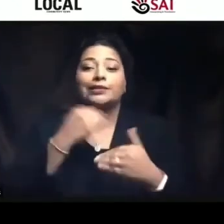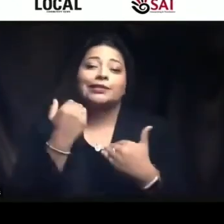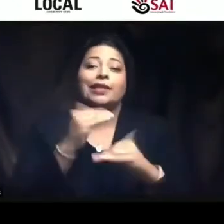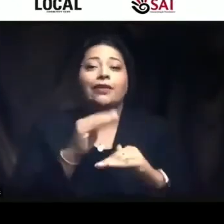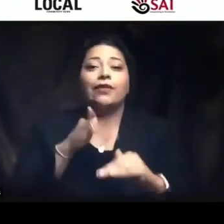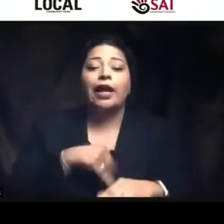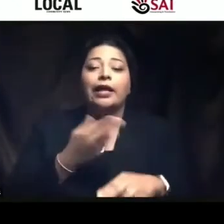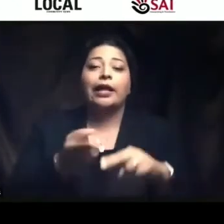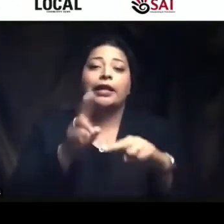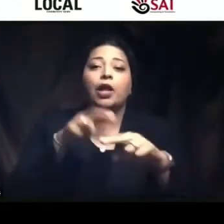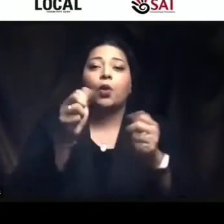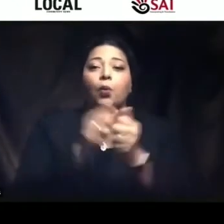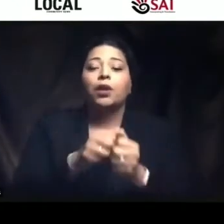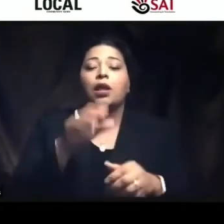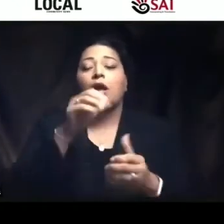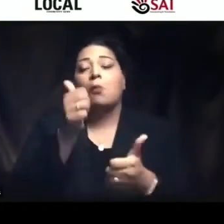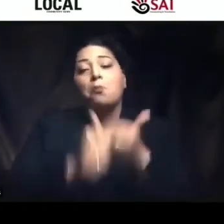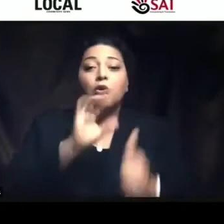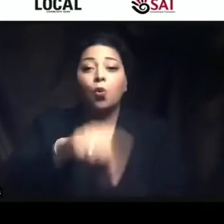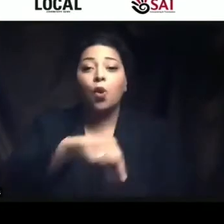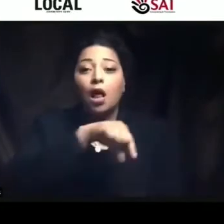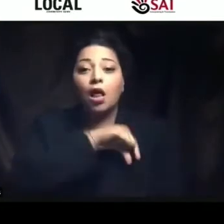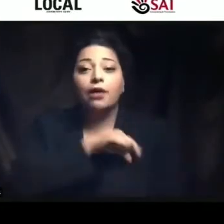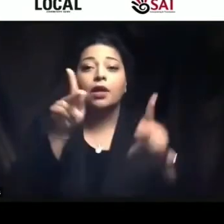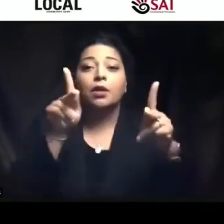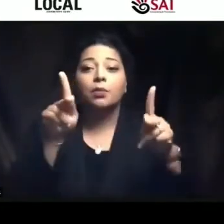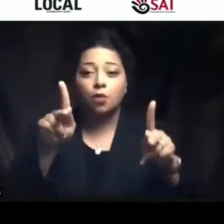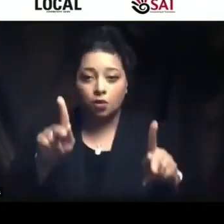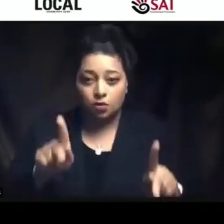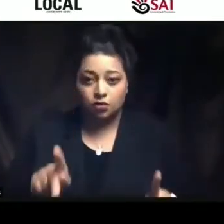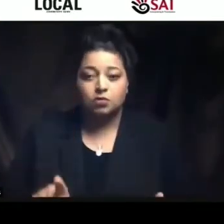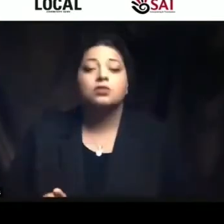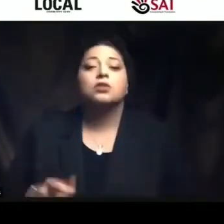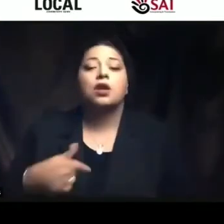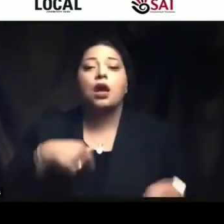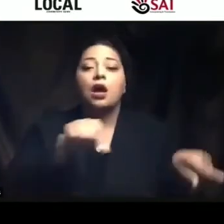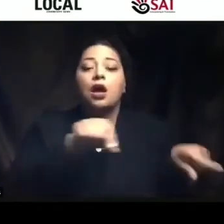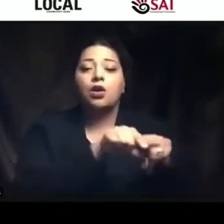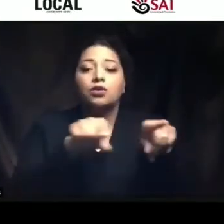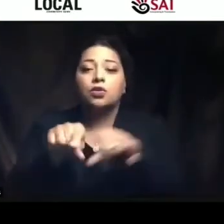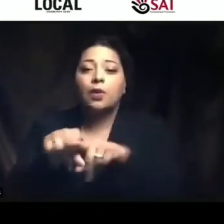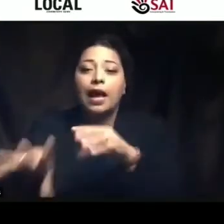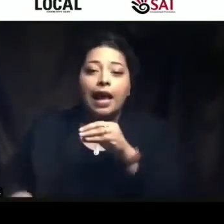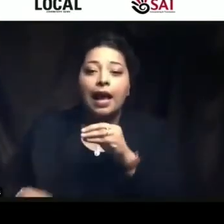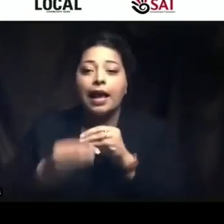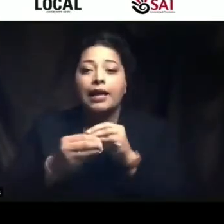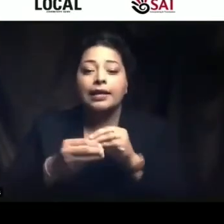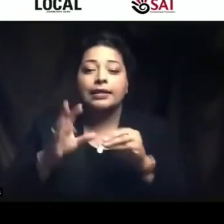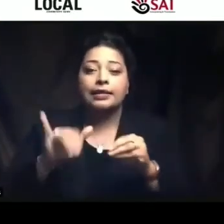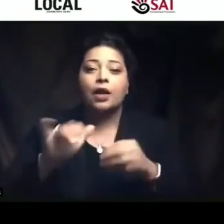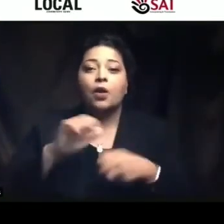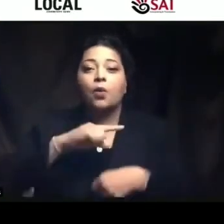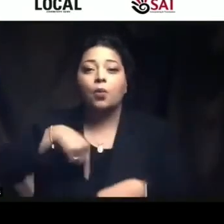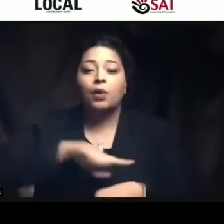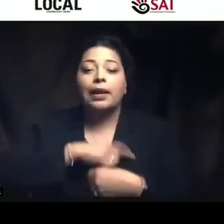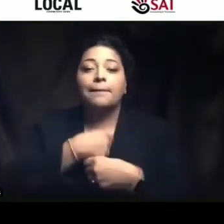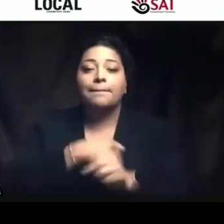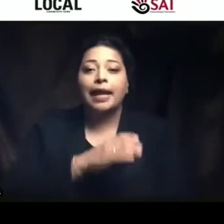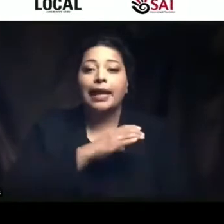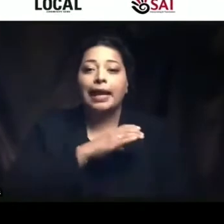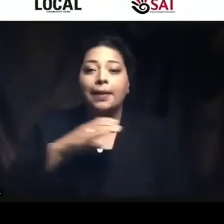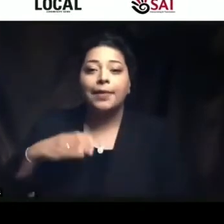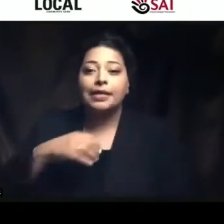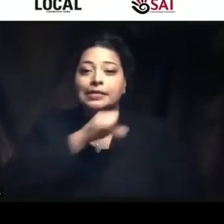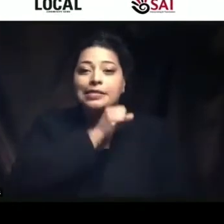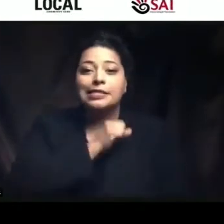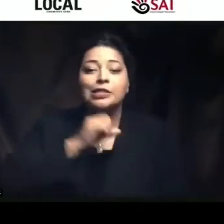person that's most qualified. But in, also, I would also add to that by making sure that we formed a committee of seniors